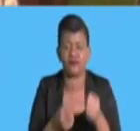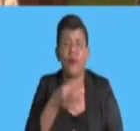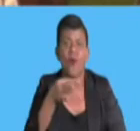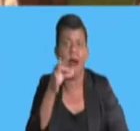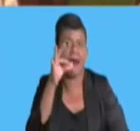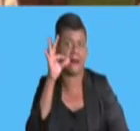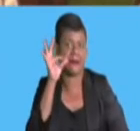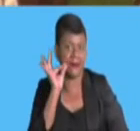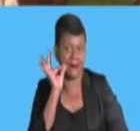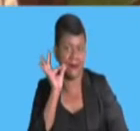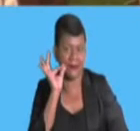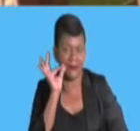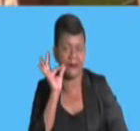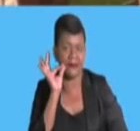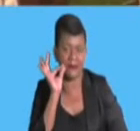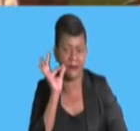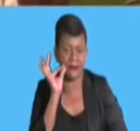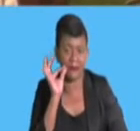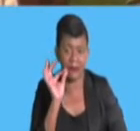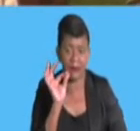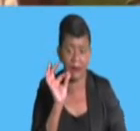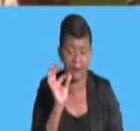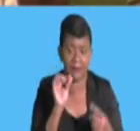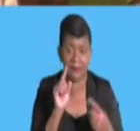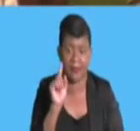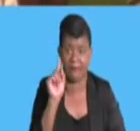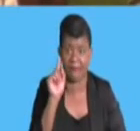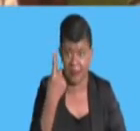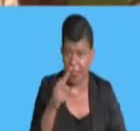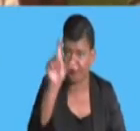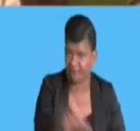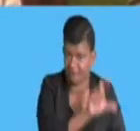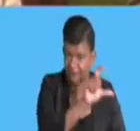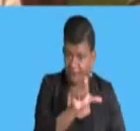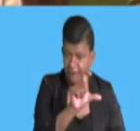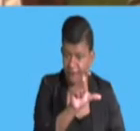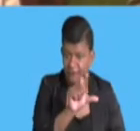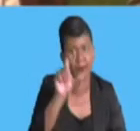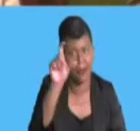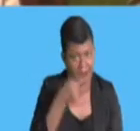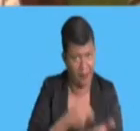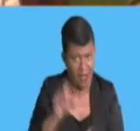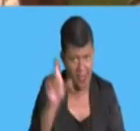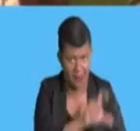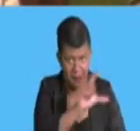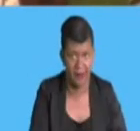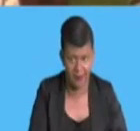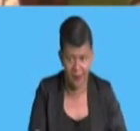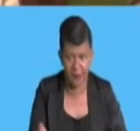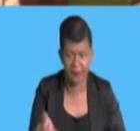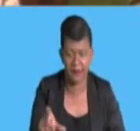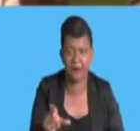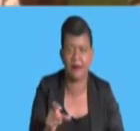should be the first ones to experience pay cuts and job losses. Our economy is in the ICU because of the irresponsibility of this